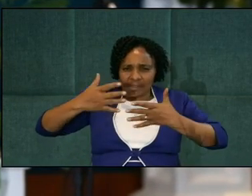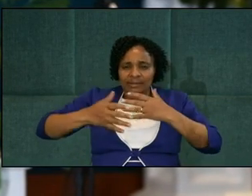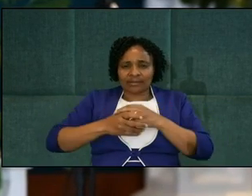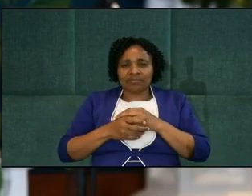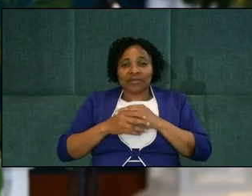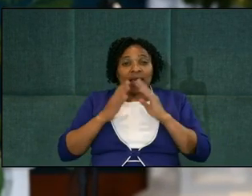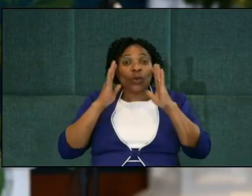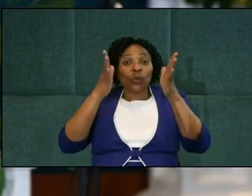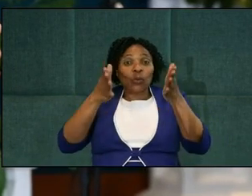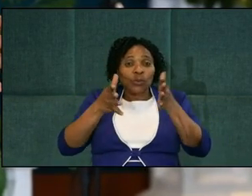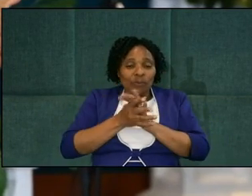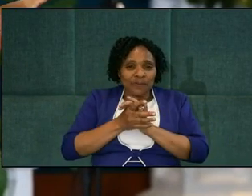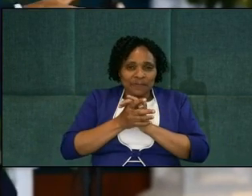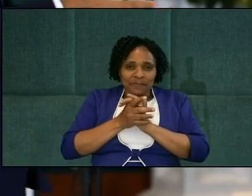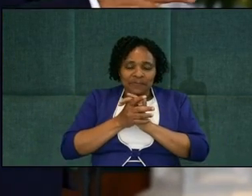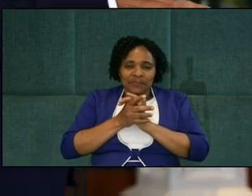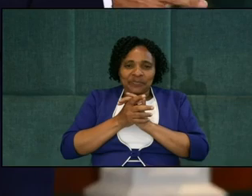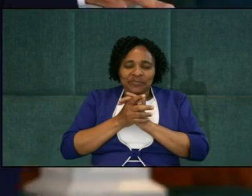to AI.